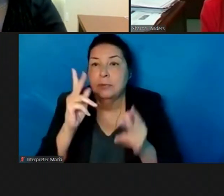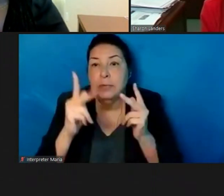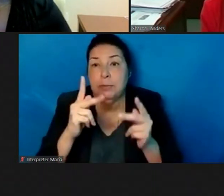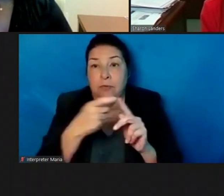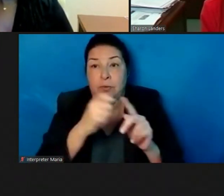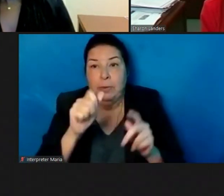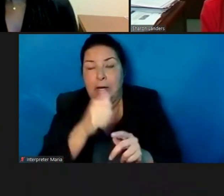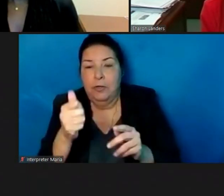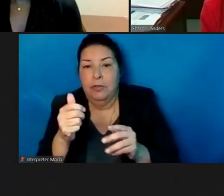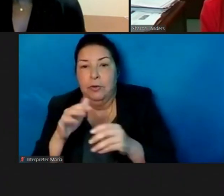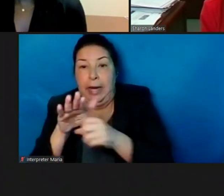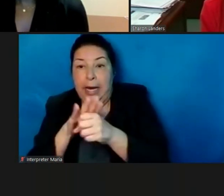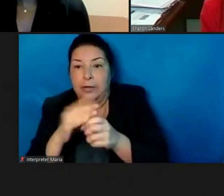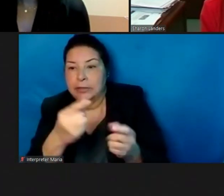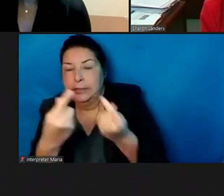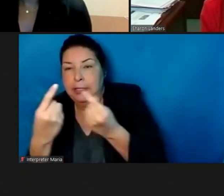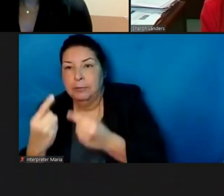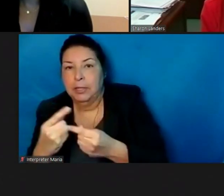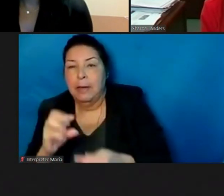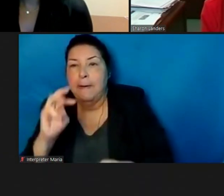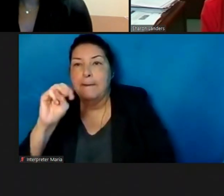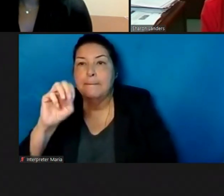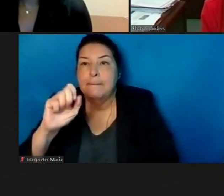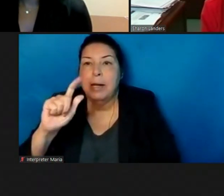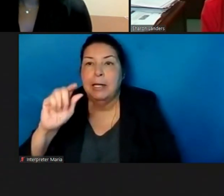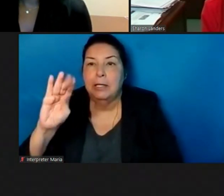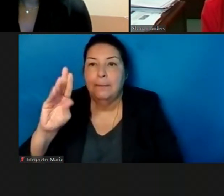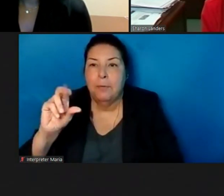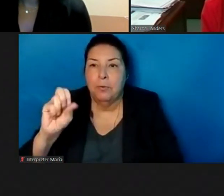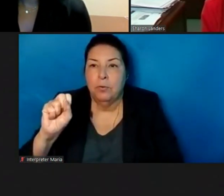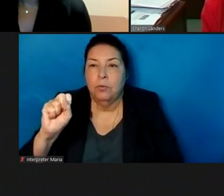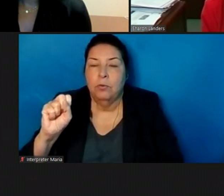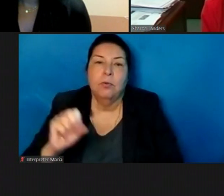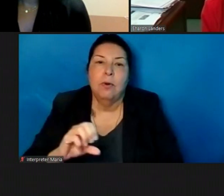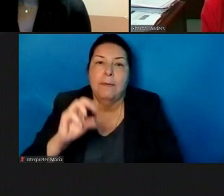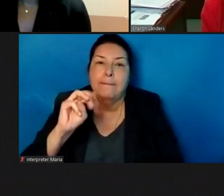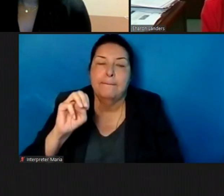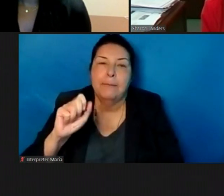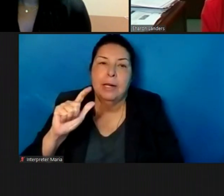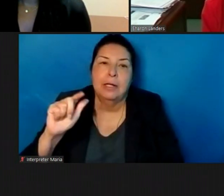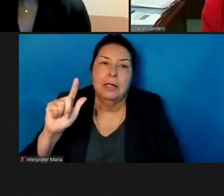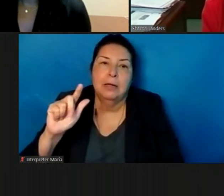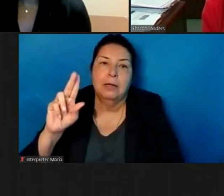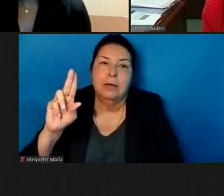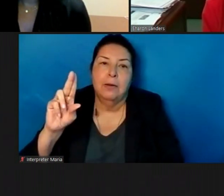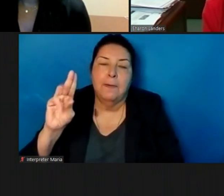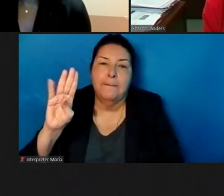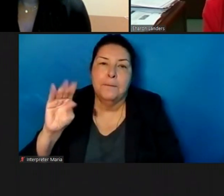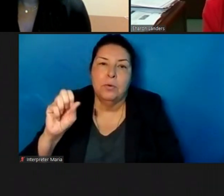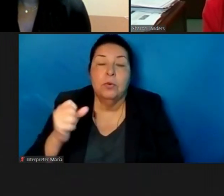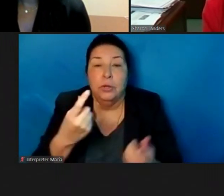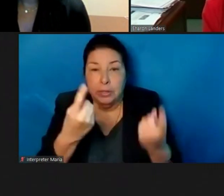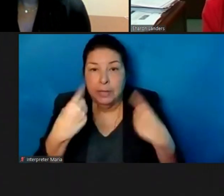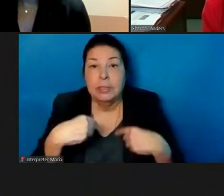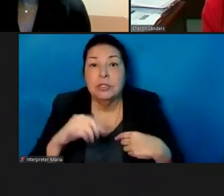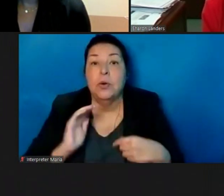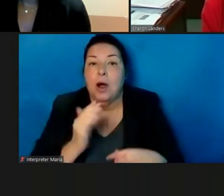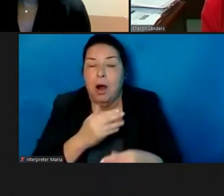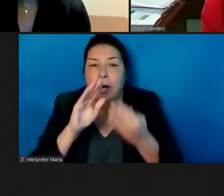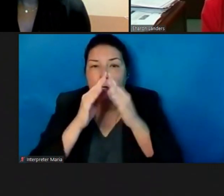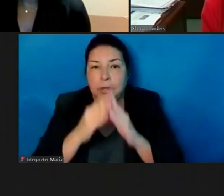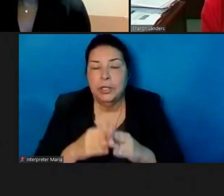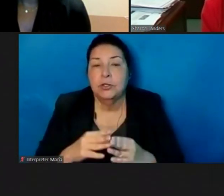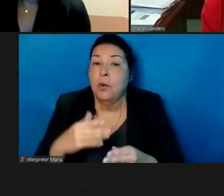areas, Malibu, all these other areas to get vaccinated in our community. So please make sure that you get